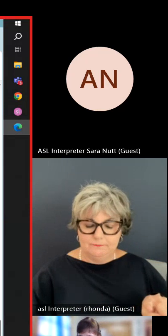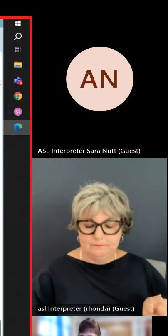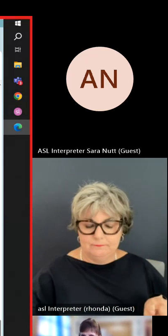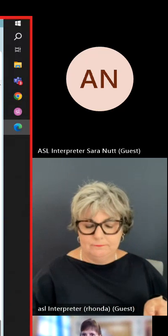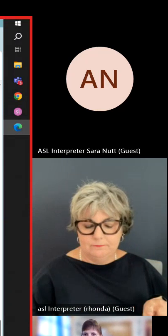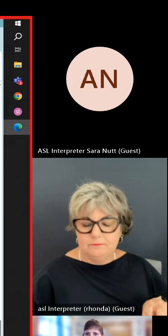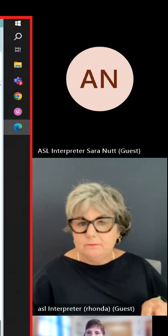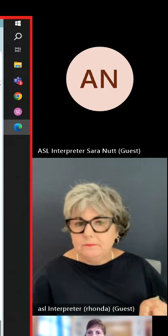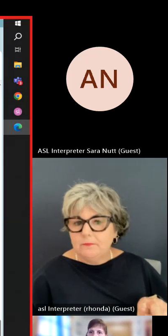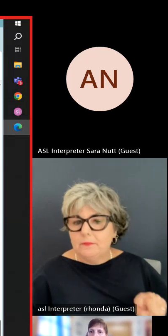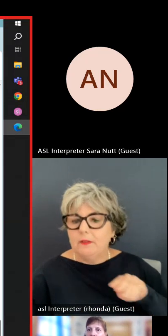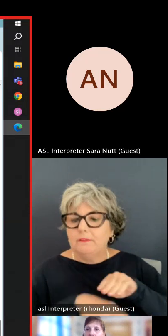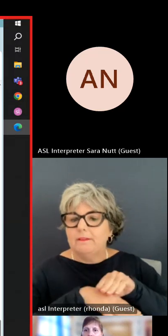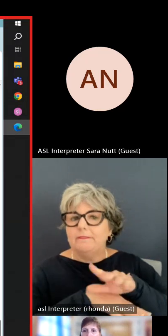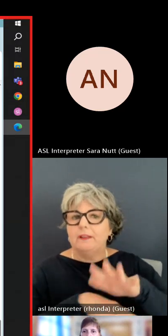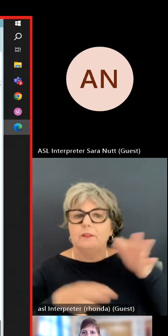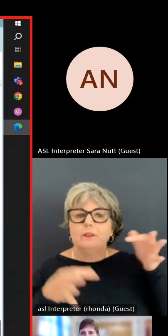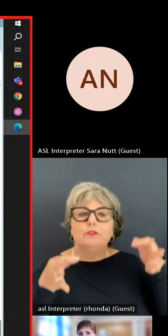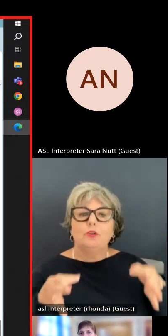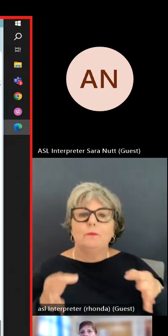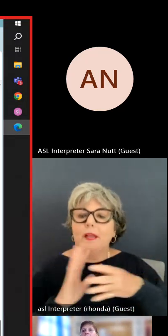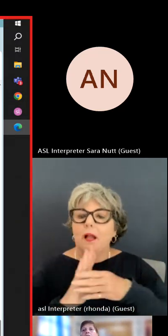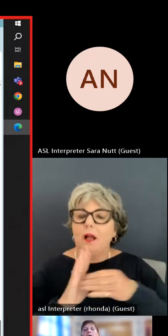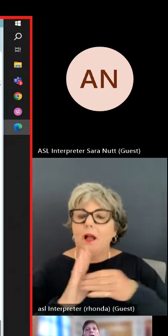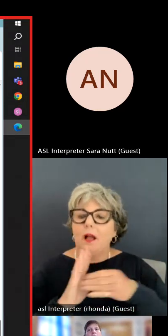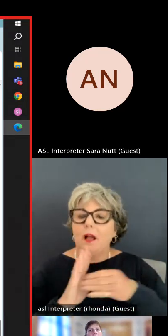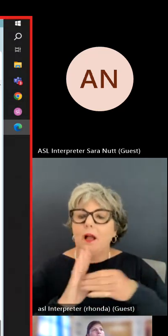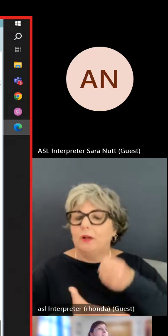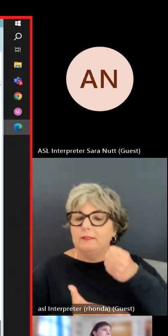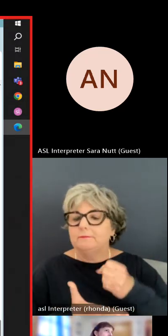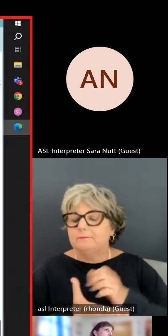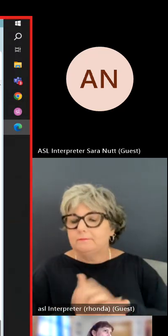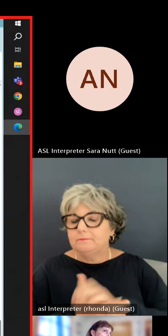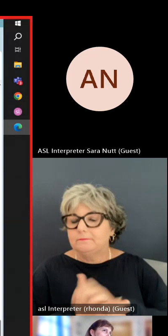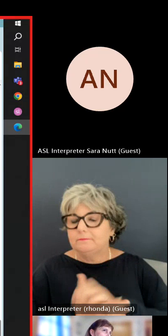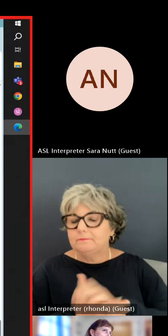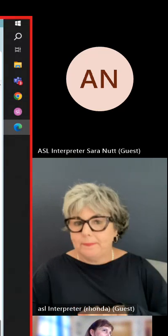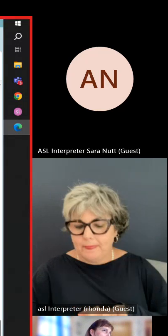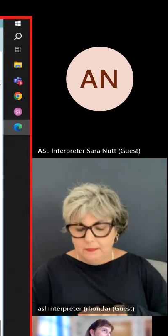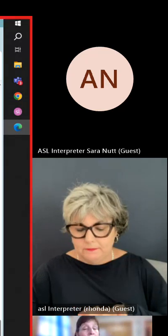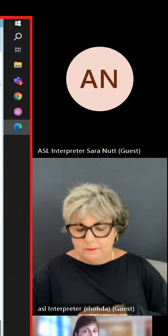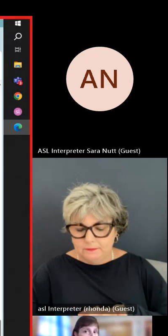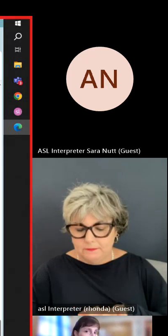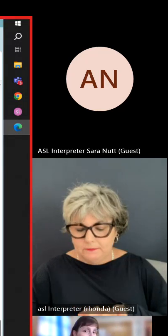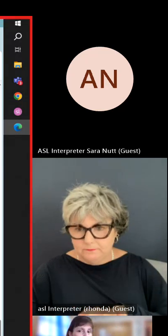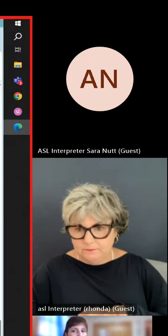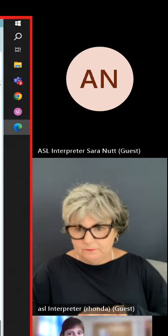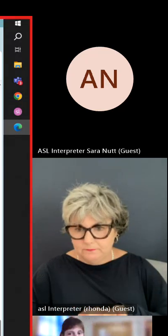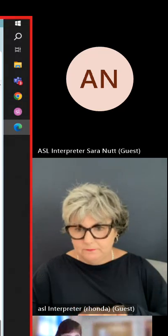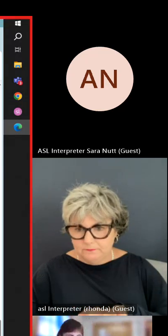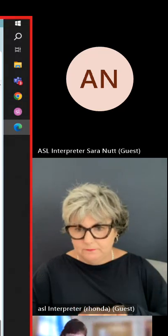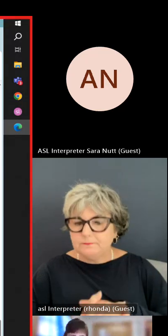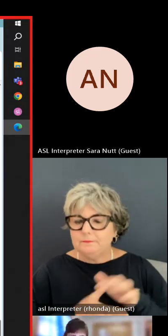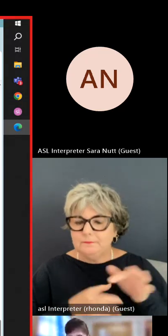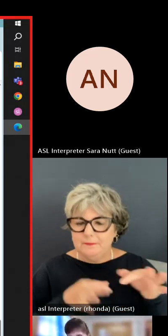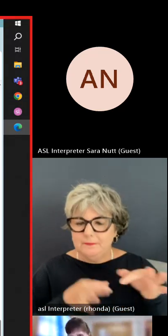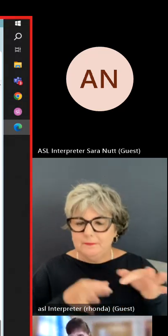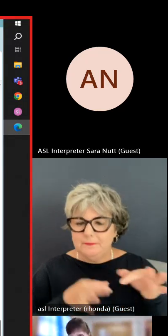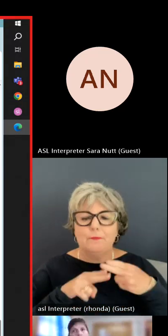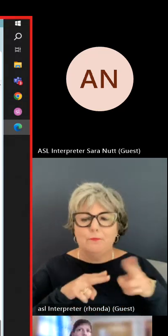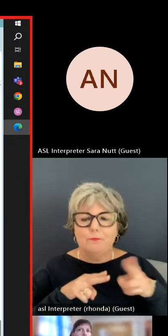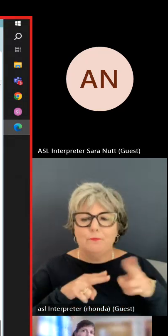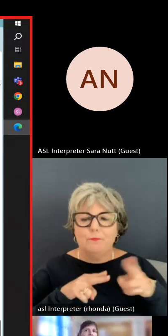Suzanne asked, do you have advice on determining copyright? I will touch on that briefly in